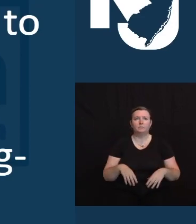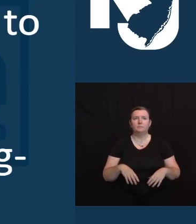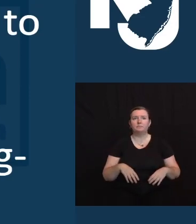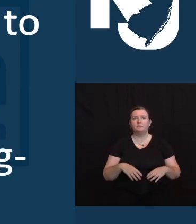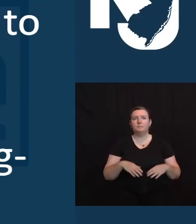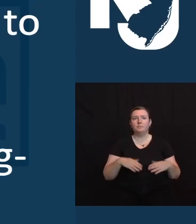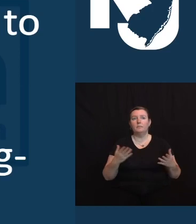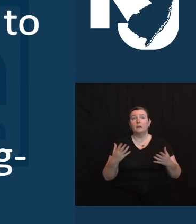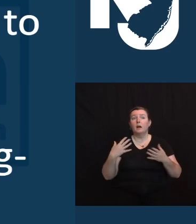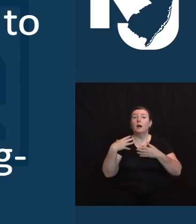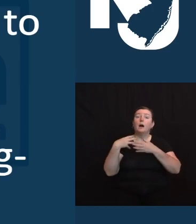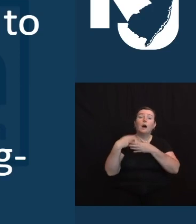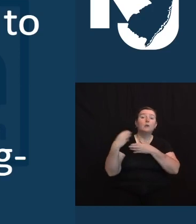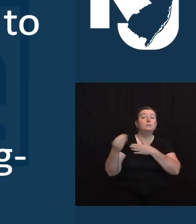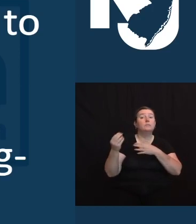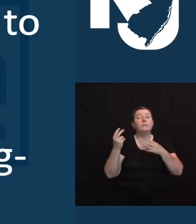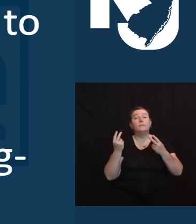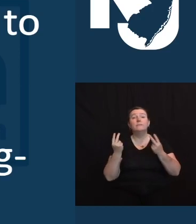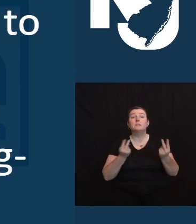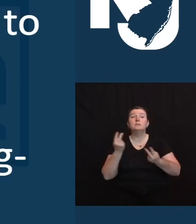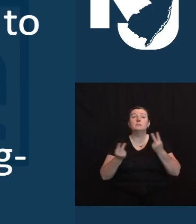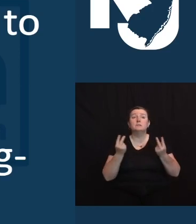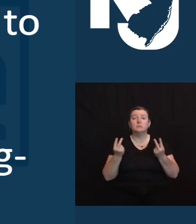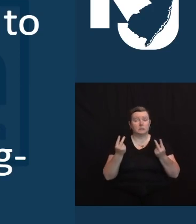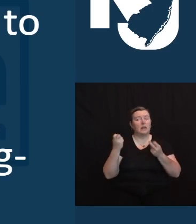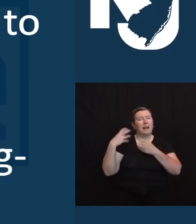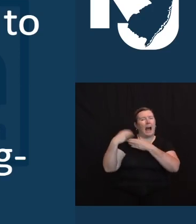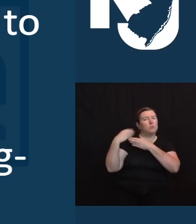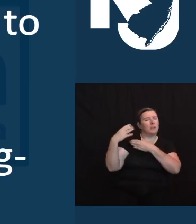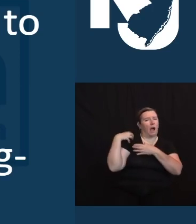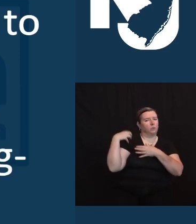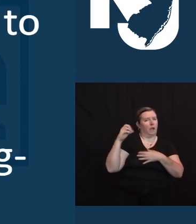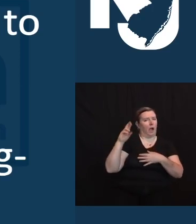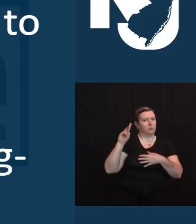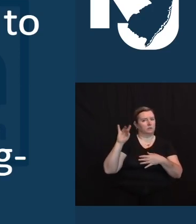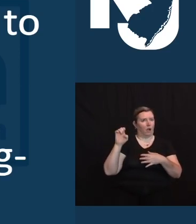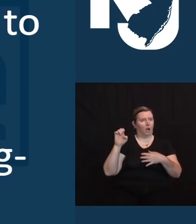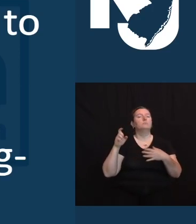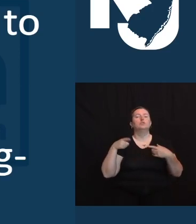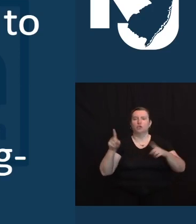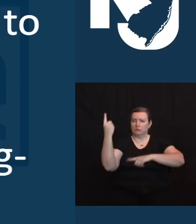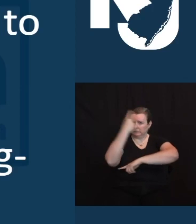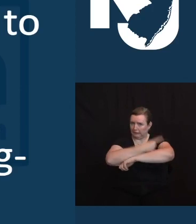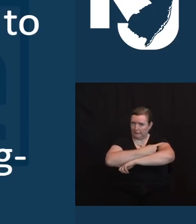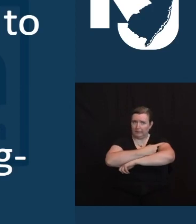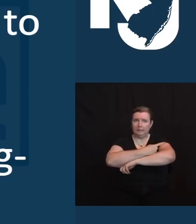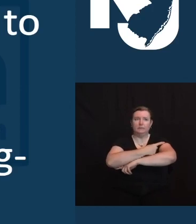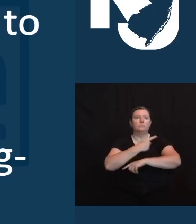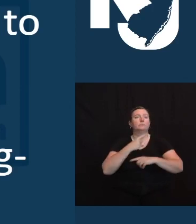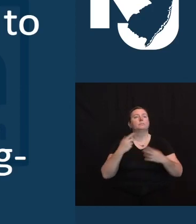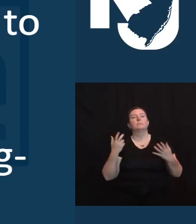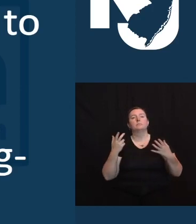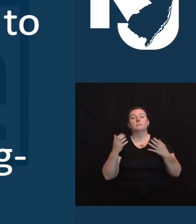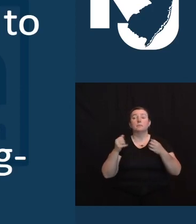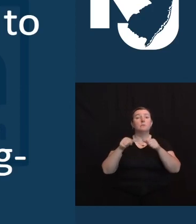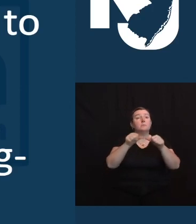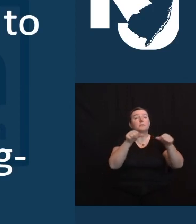directive that the department issued prior to Father's Day, and facilities will need to submit attestations to the